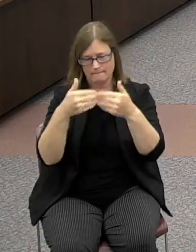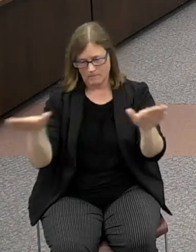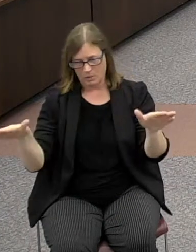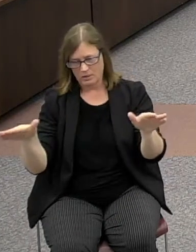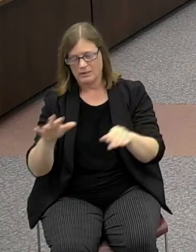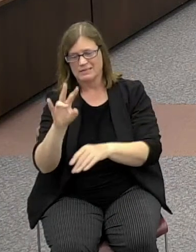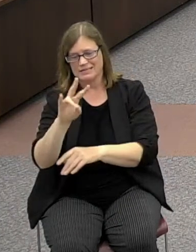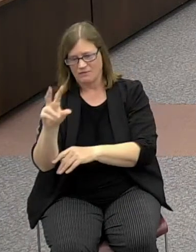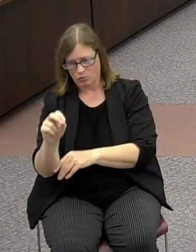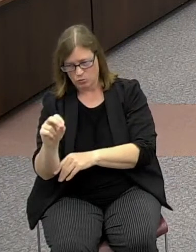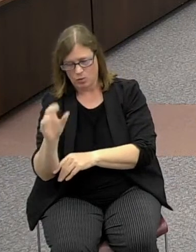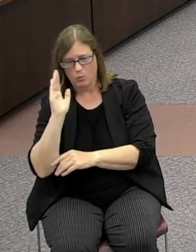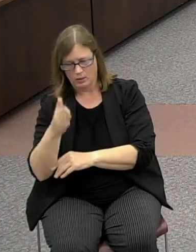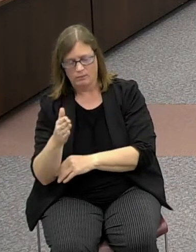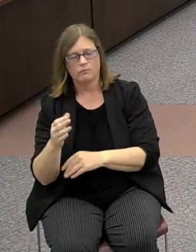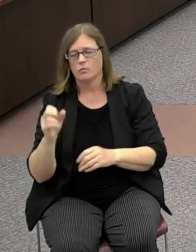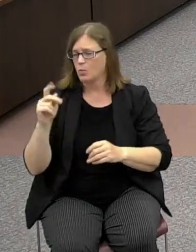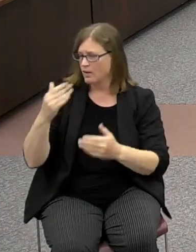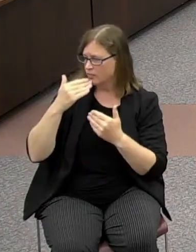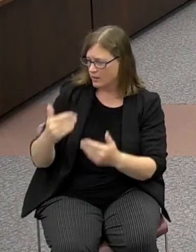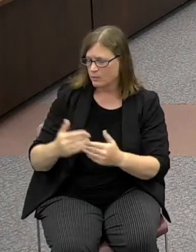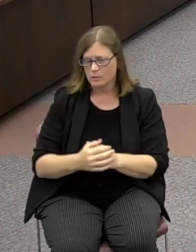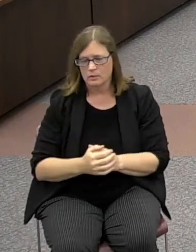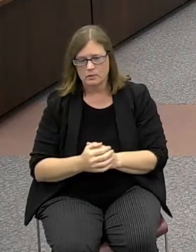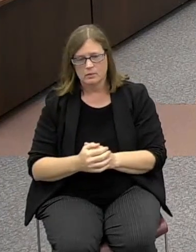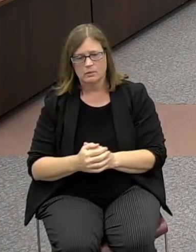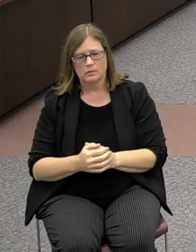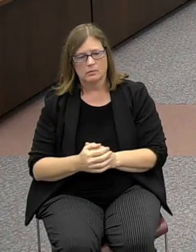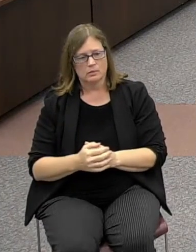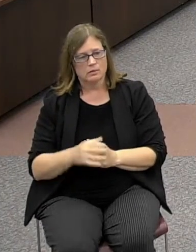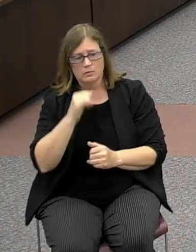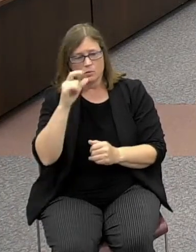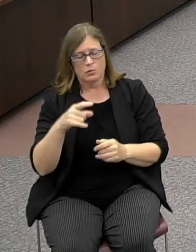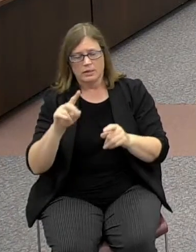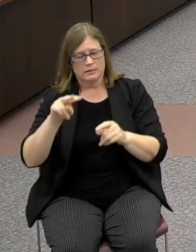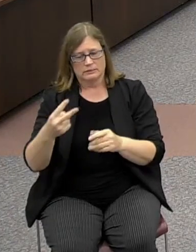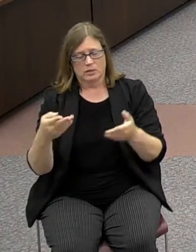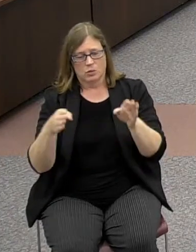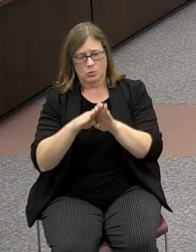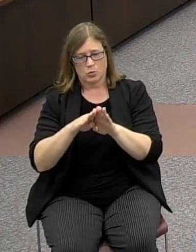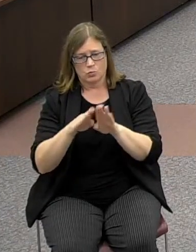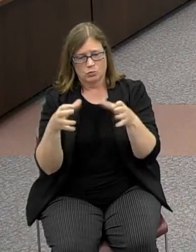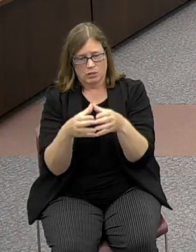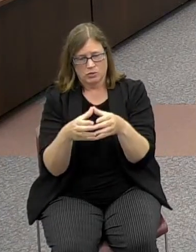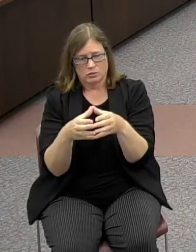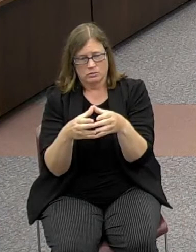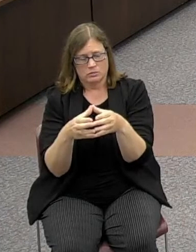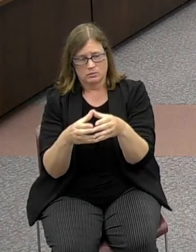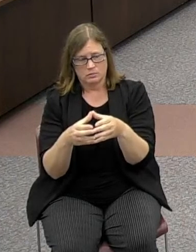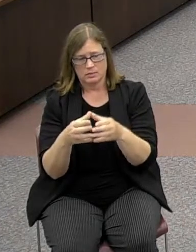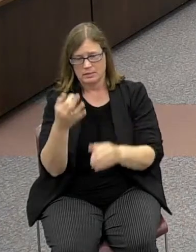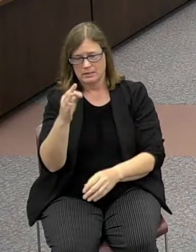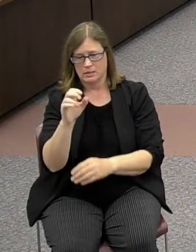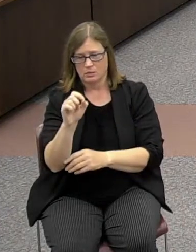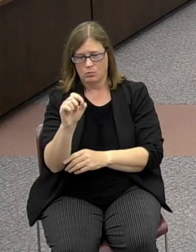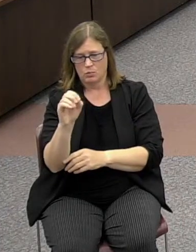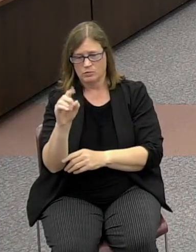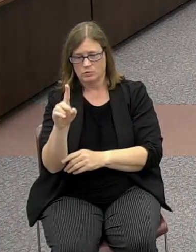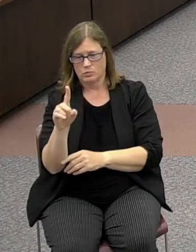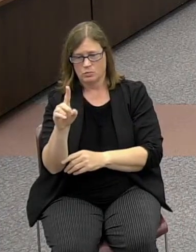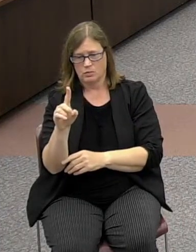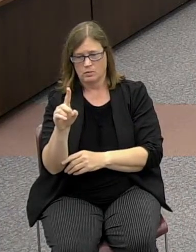at 7:30. Thank you, sir. We will not be looking to do a second closed session this evening, so at item 19.01